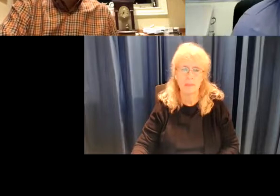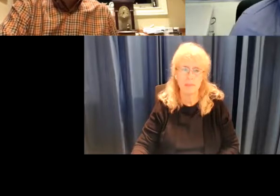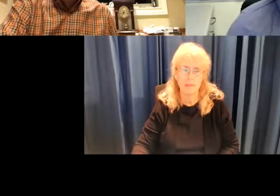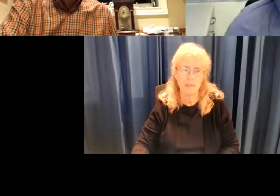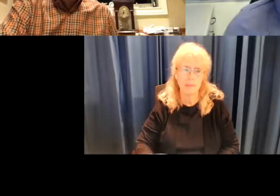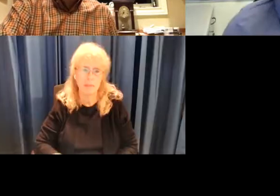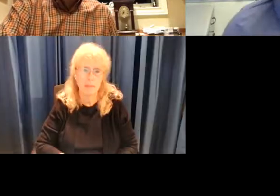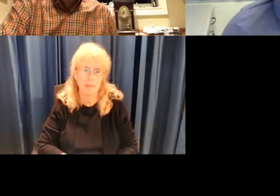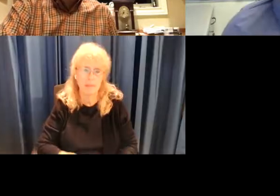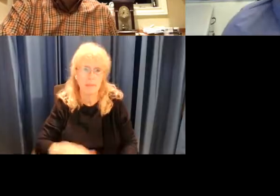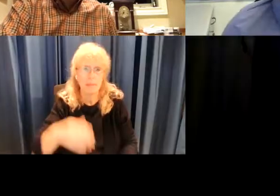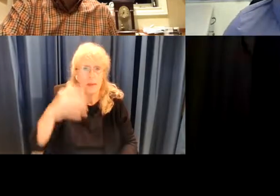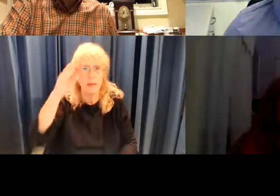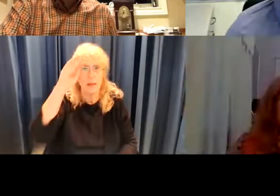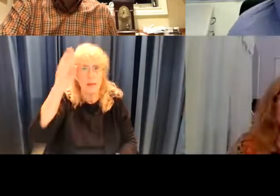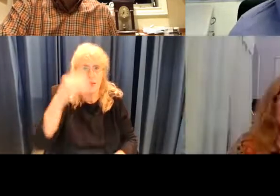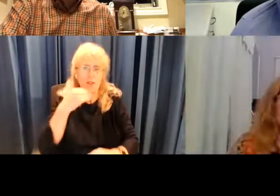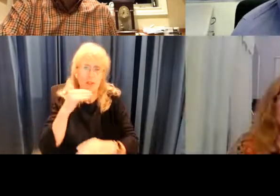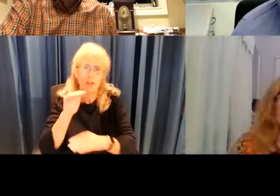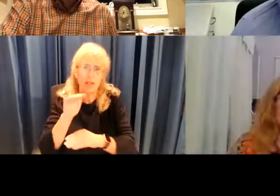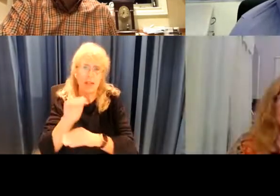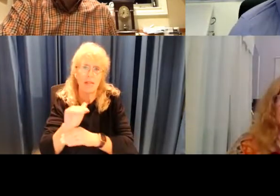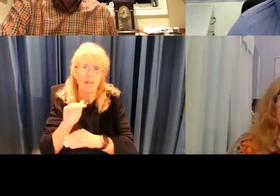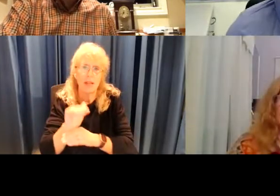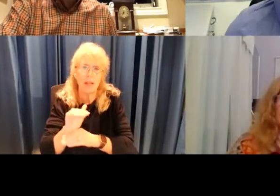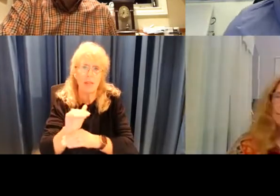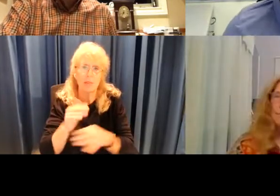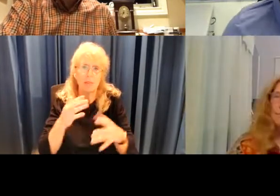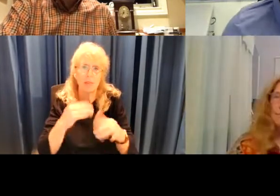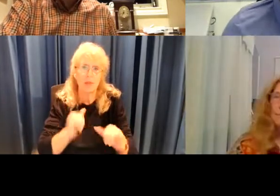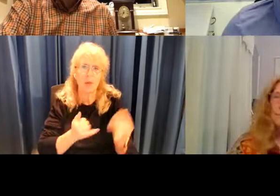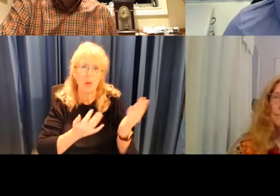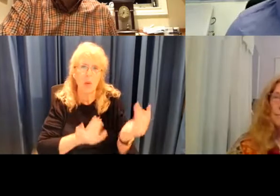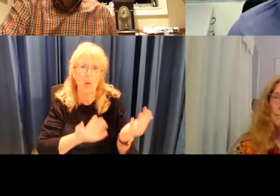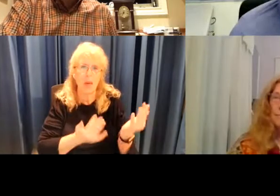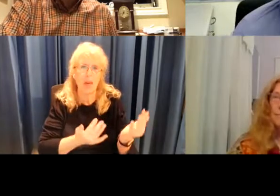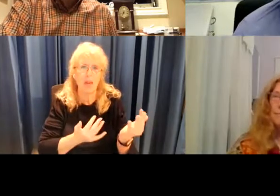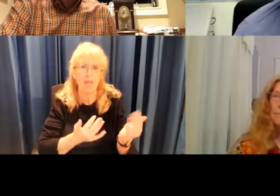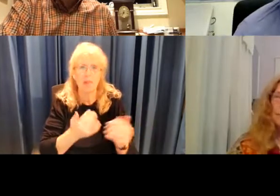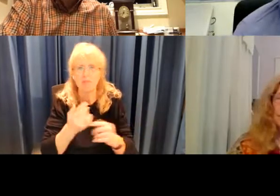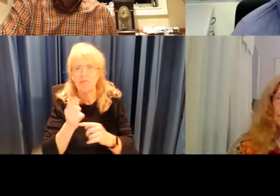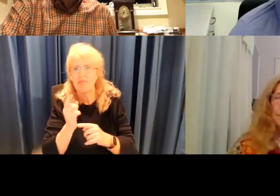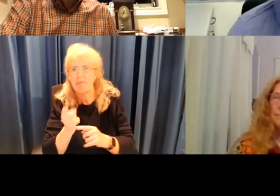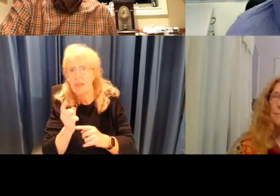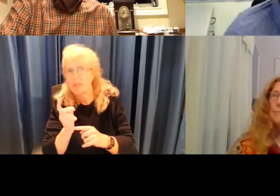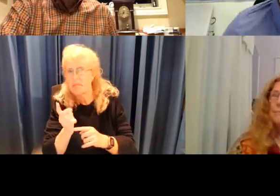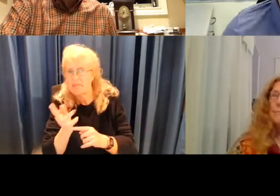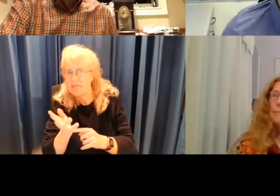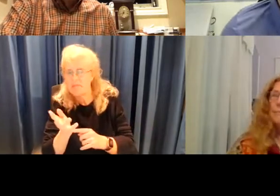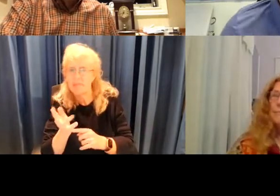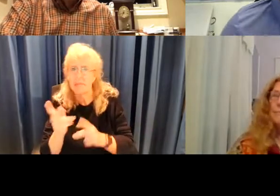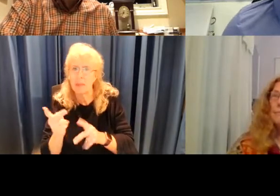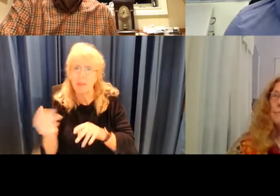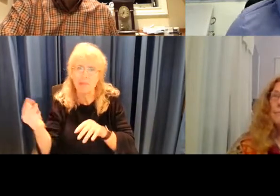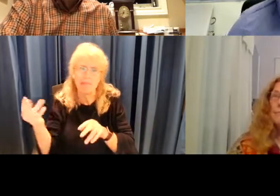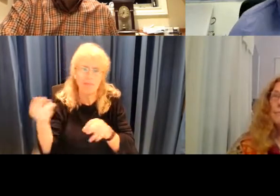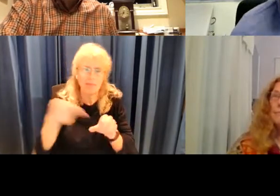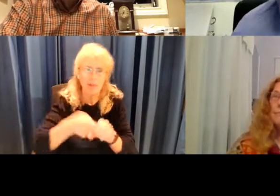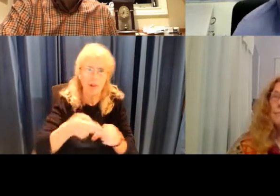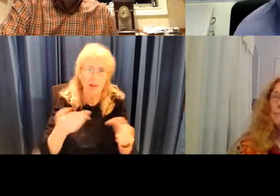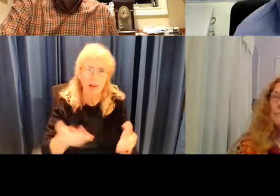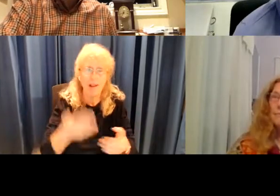Good evening. We're just waiting another minute or so as folks come into this space. We know there's still